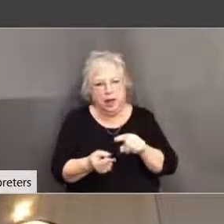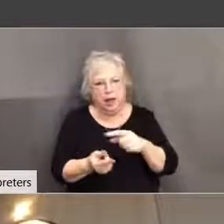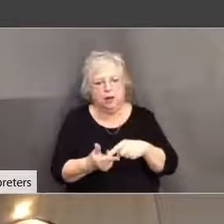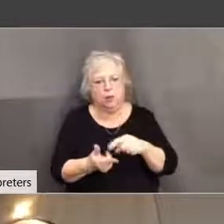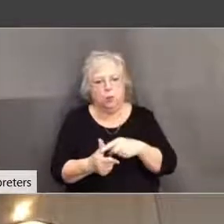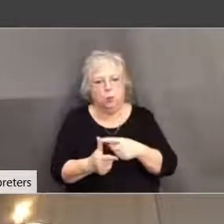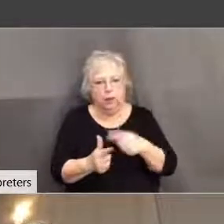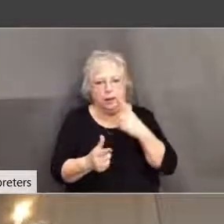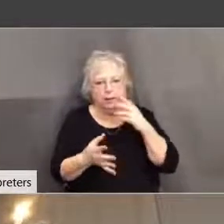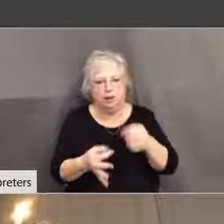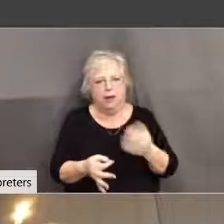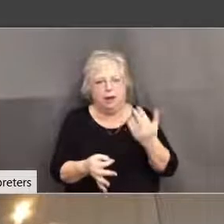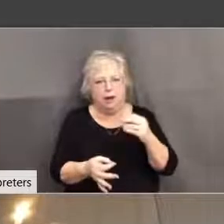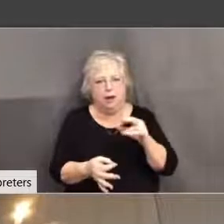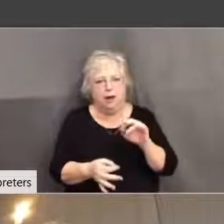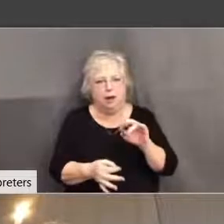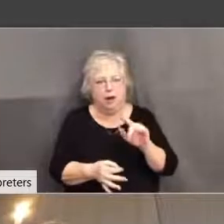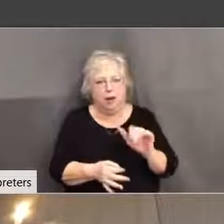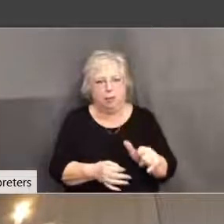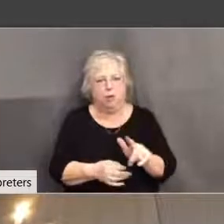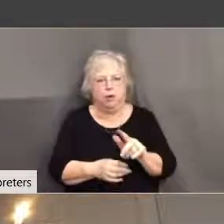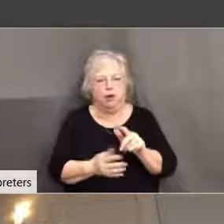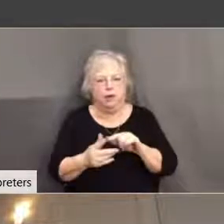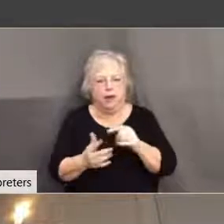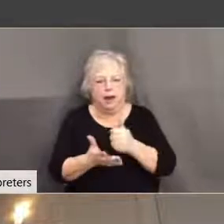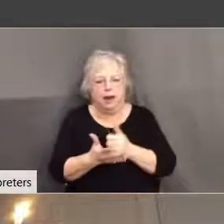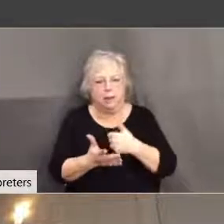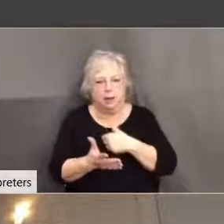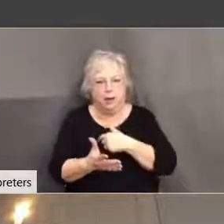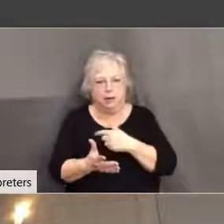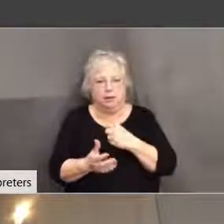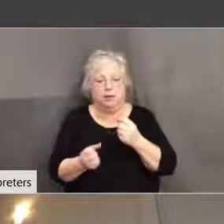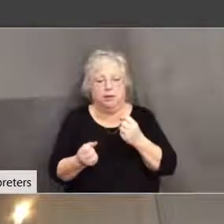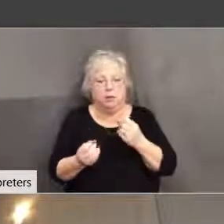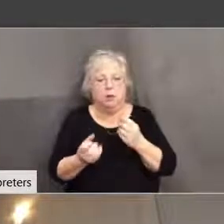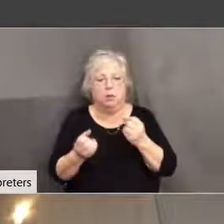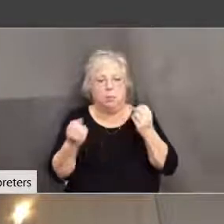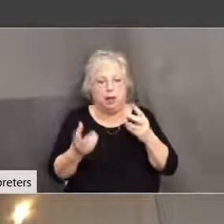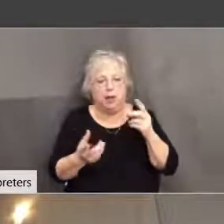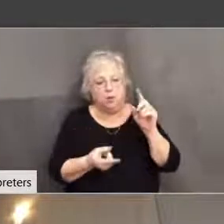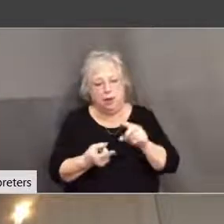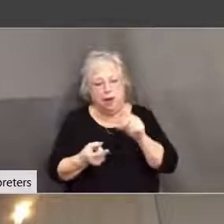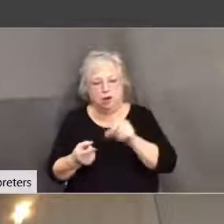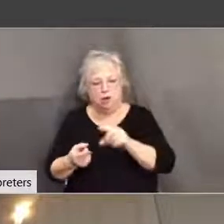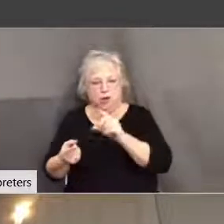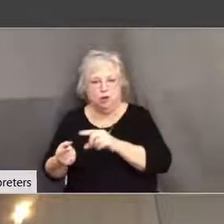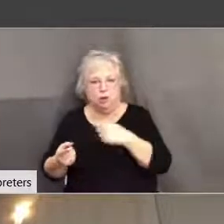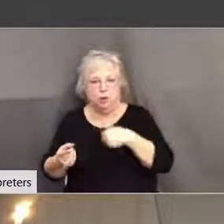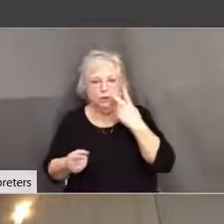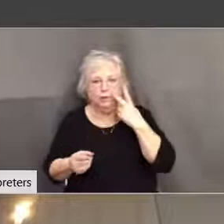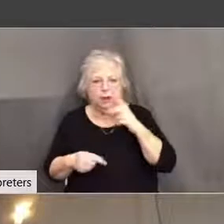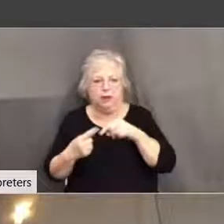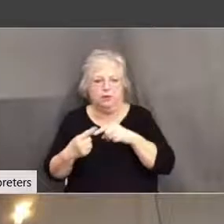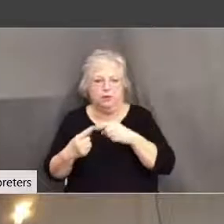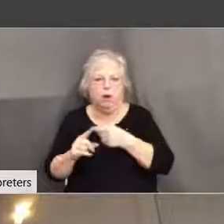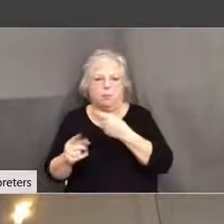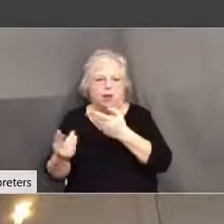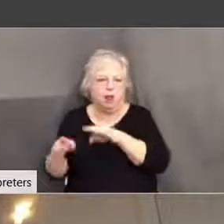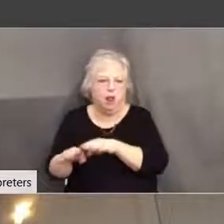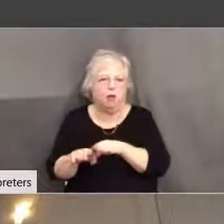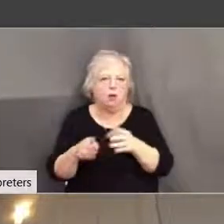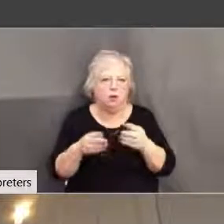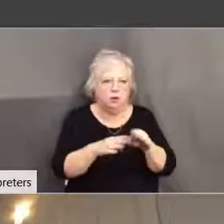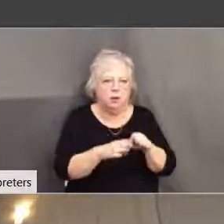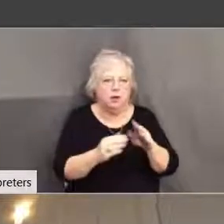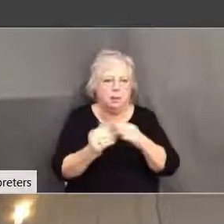good amid a lot of the reductions that we've seen due to revenue of closed facilities and operations has